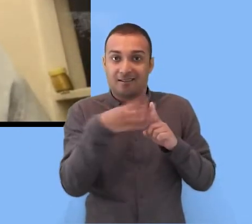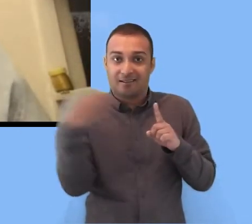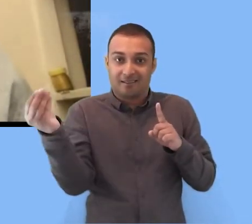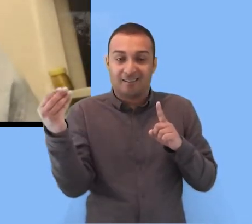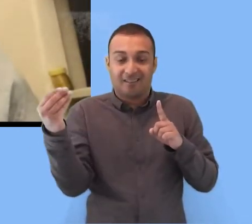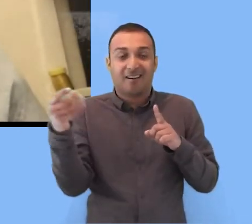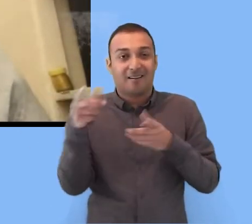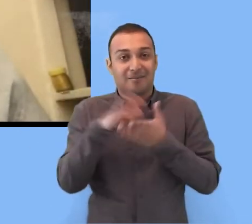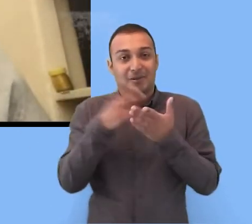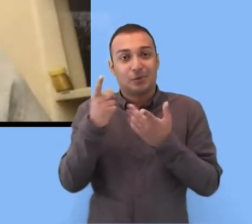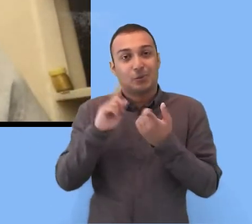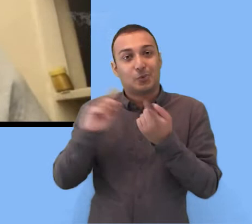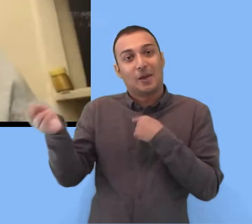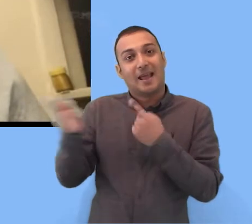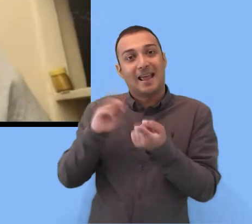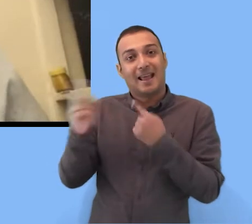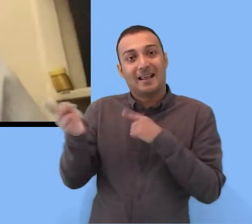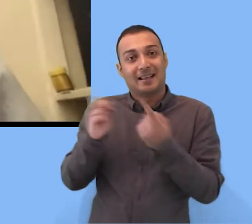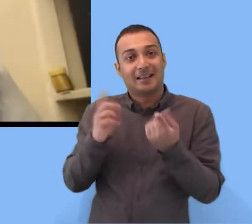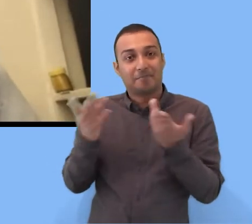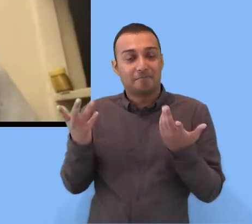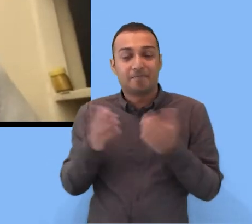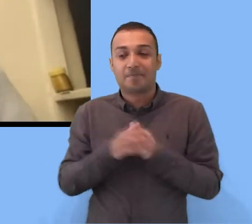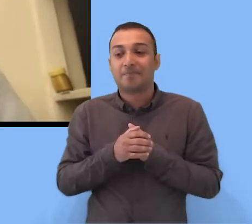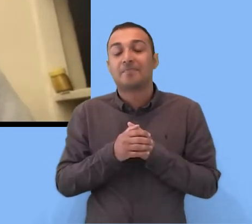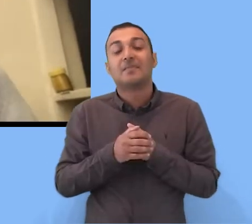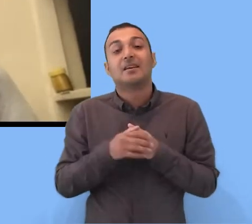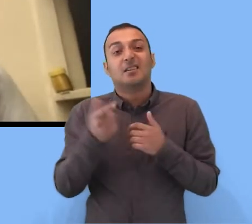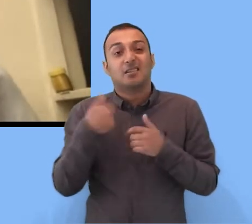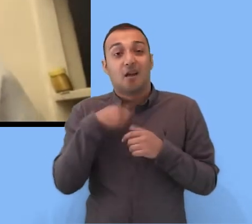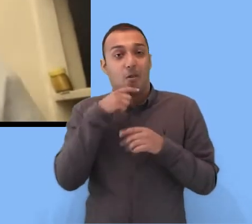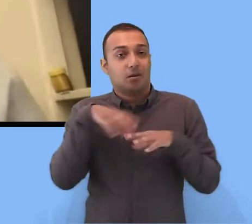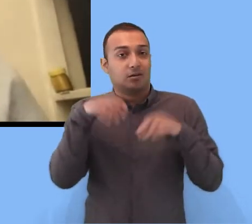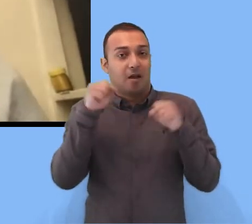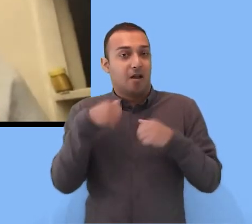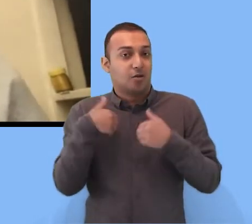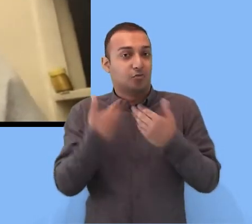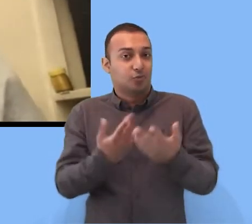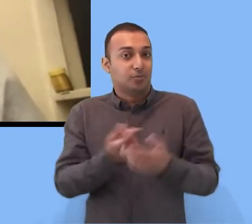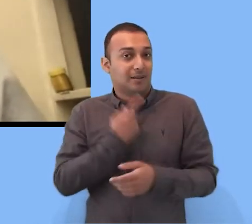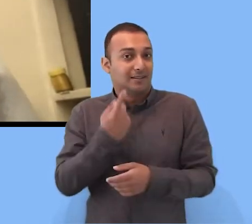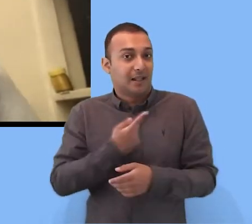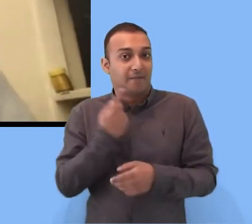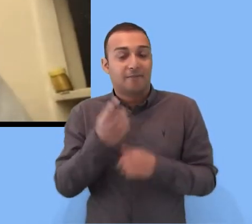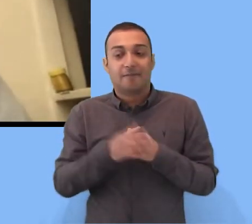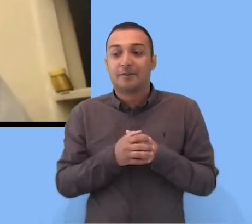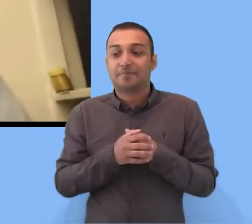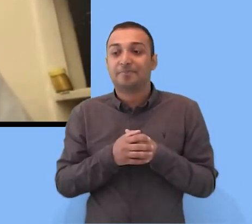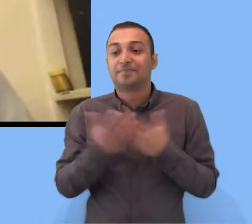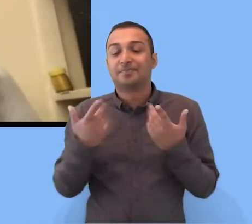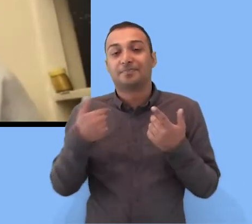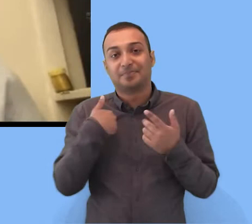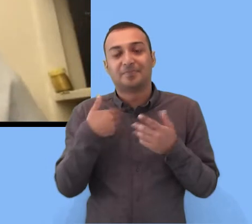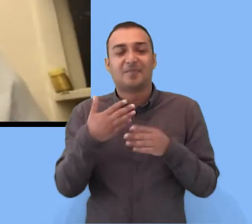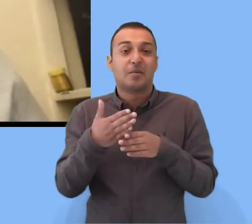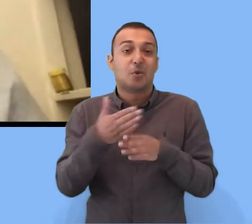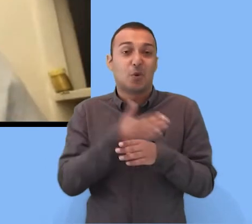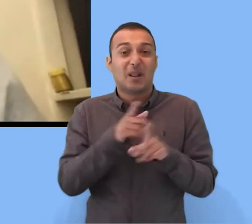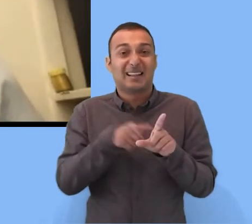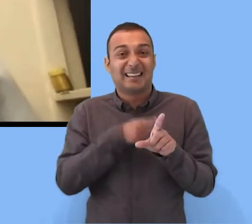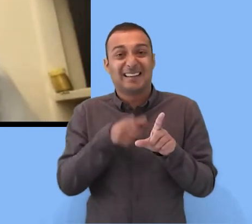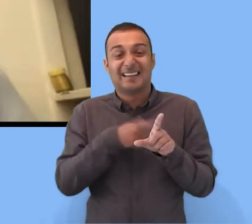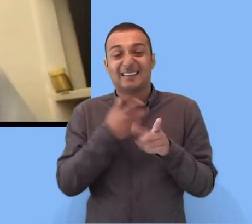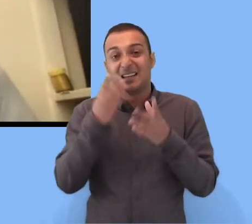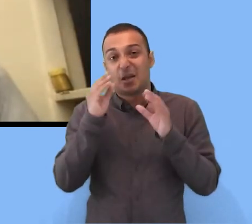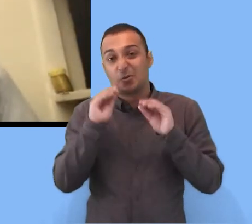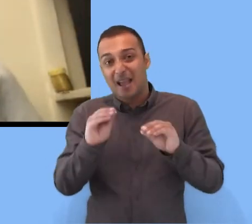Also, let me start off with a bit about me. As the introduction says, I'm an early years educator and